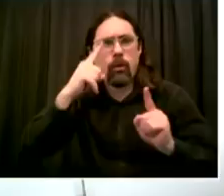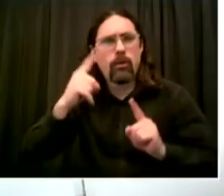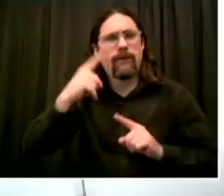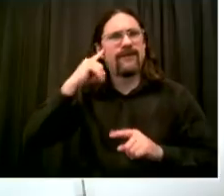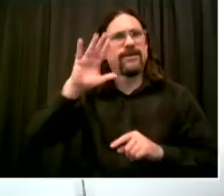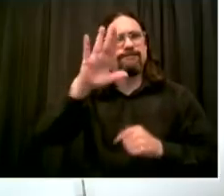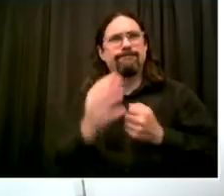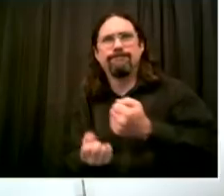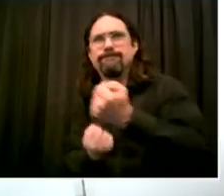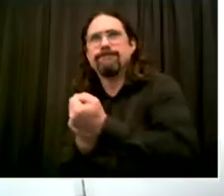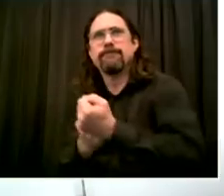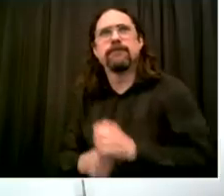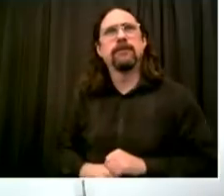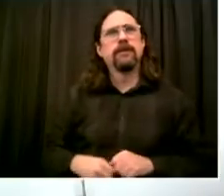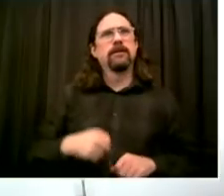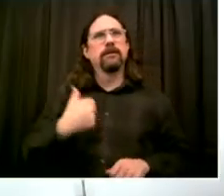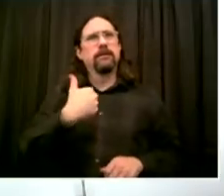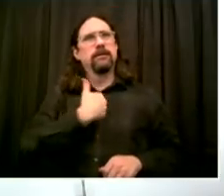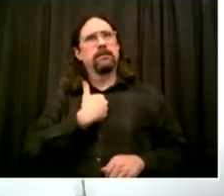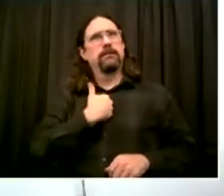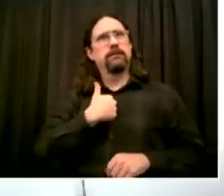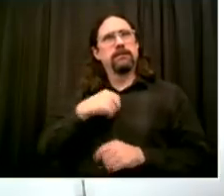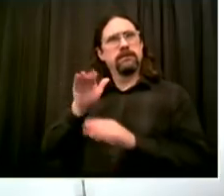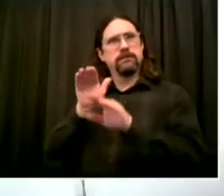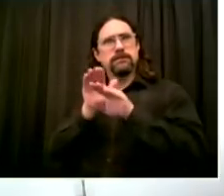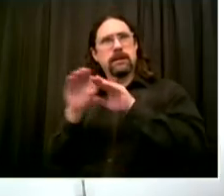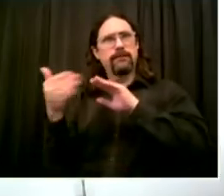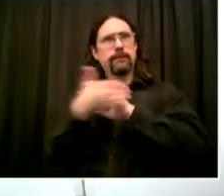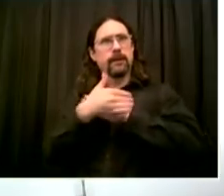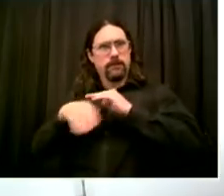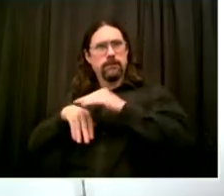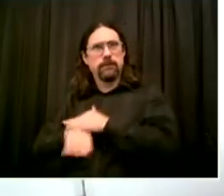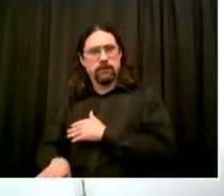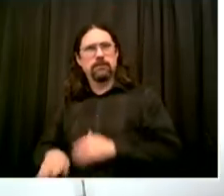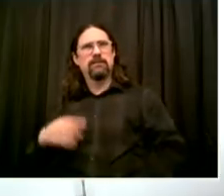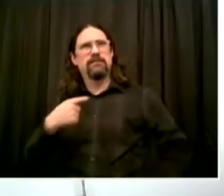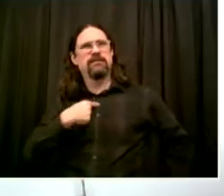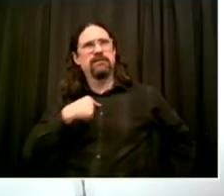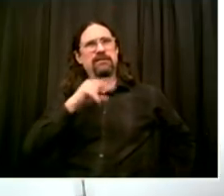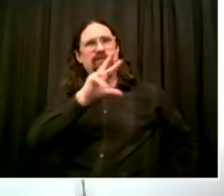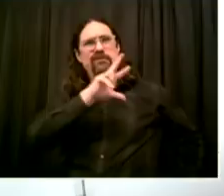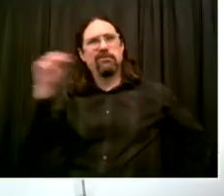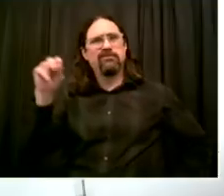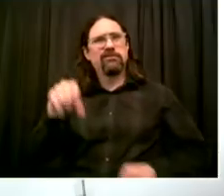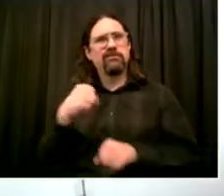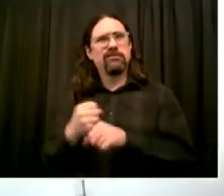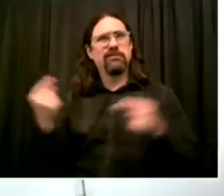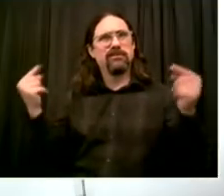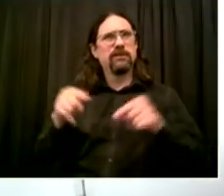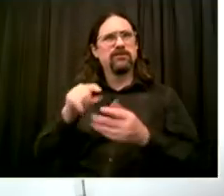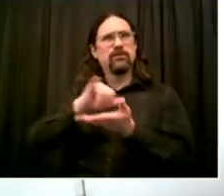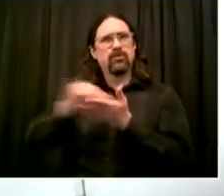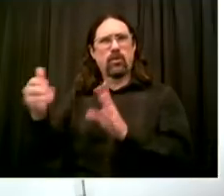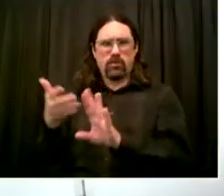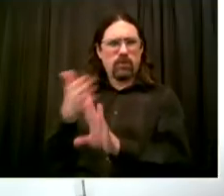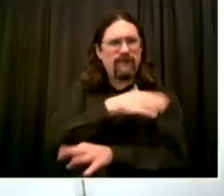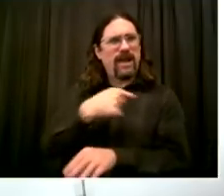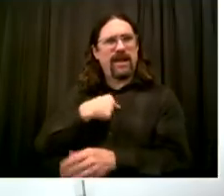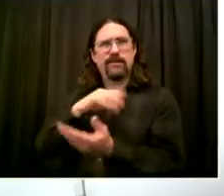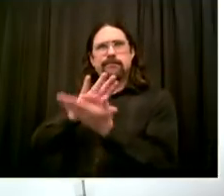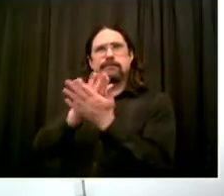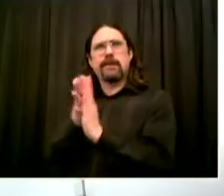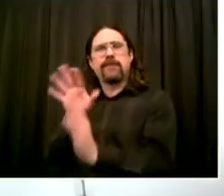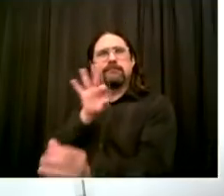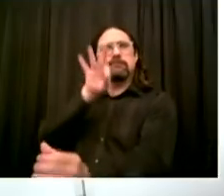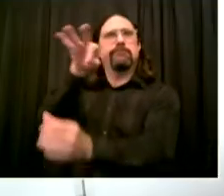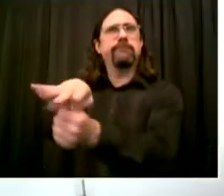before I became an elected official, I was, well, still am. I always say this to my constituents: I'm your next door neighbor. You